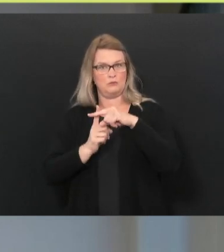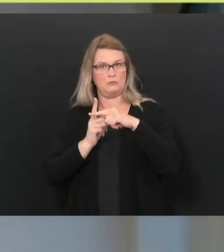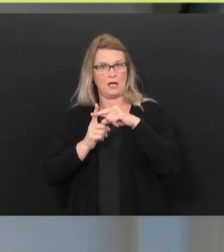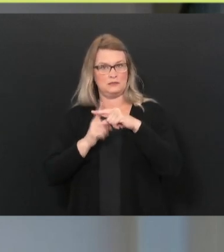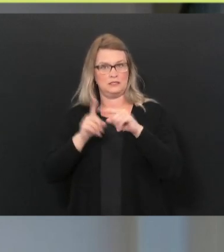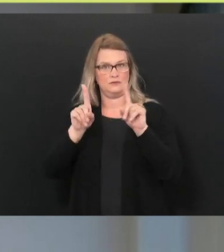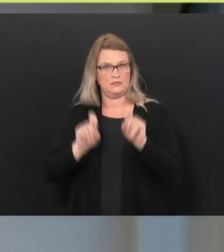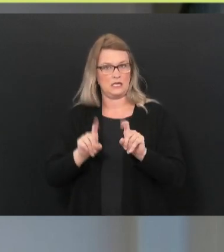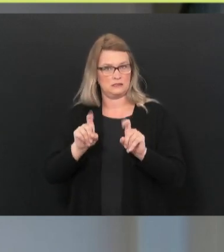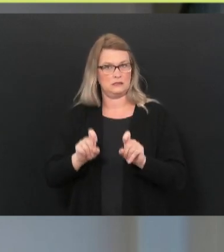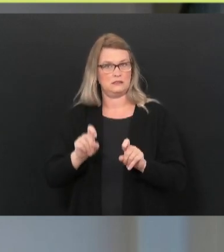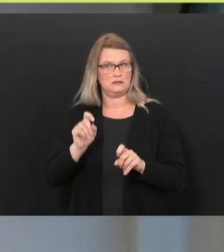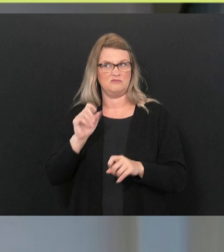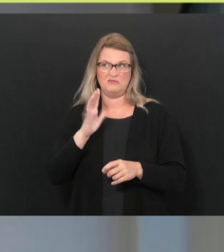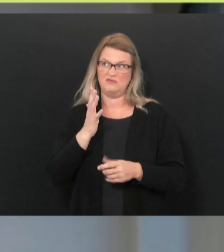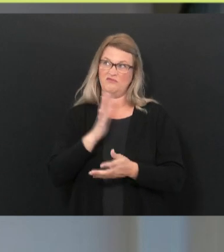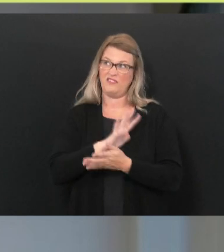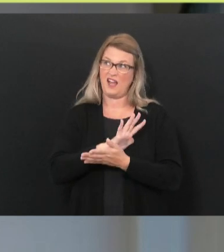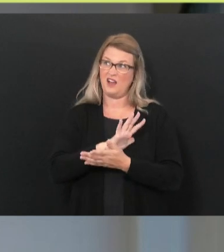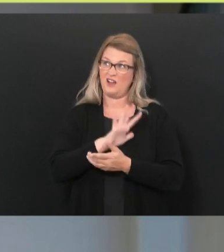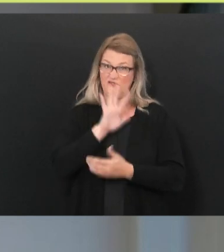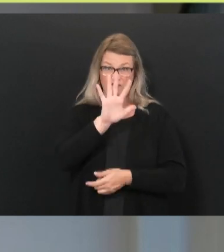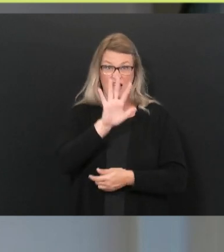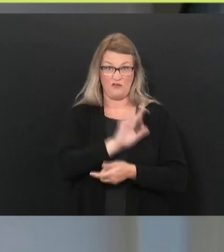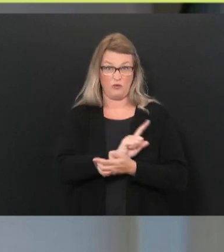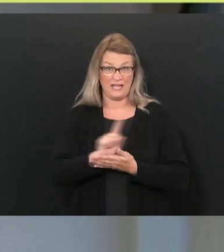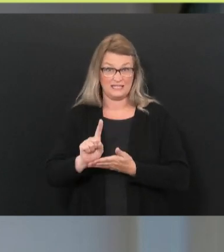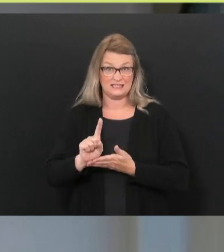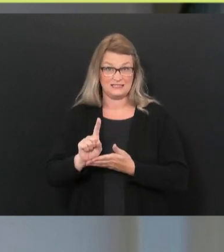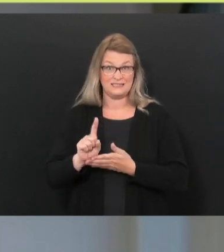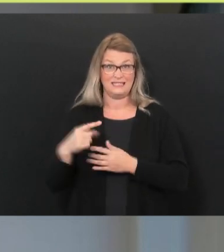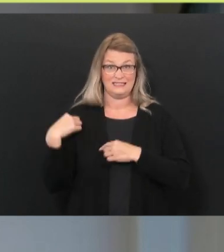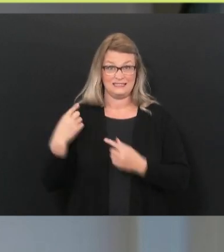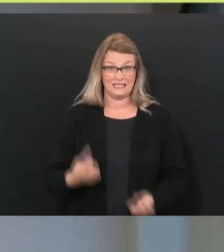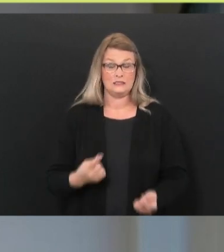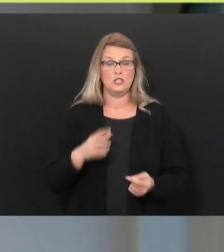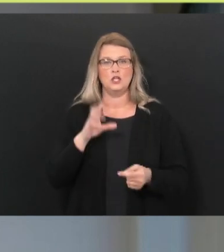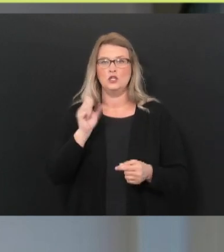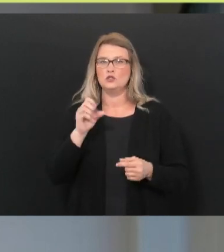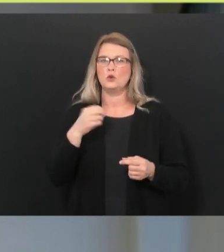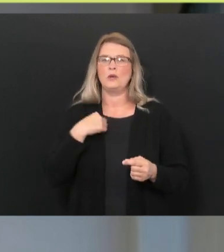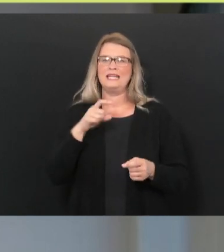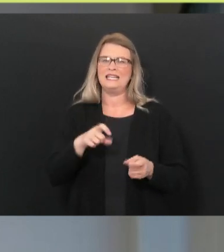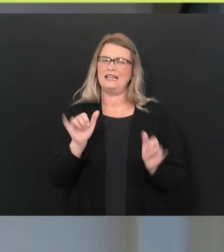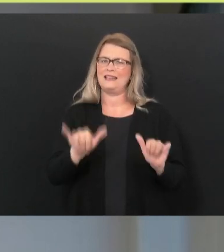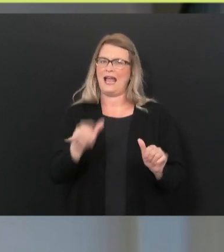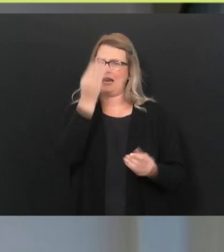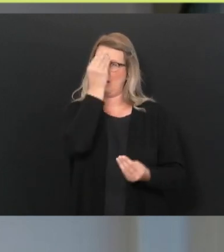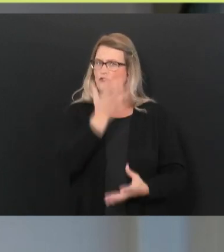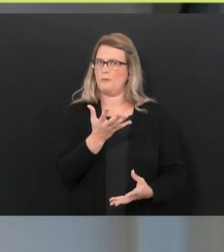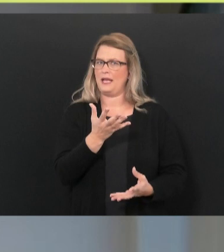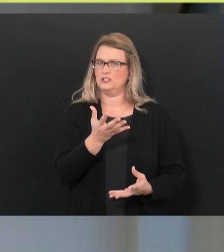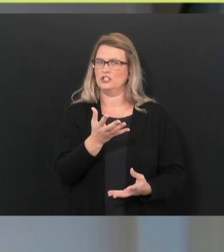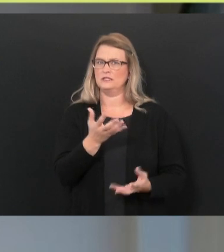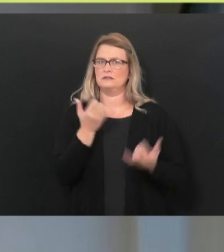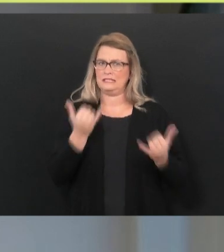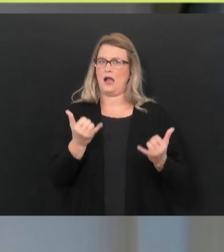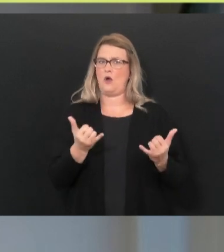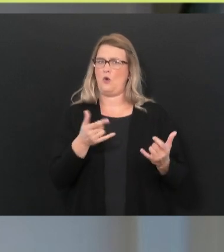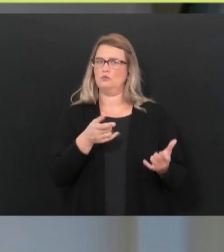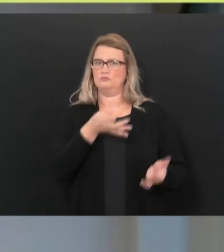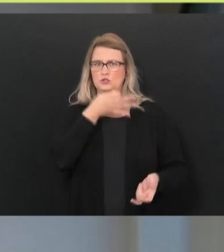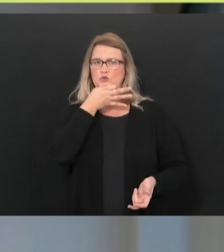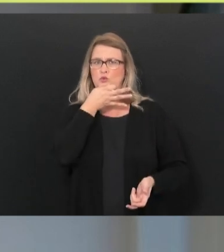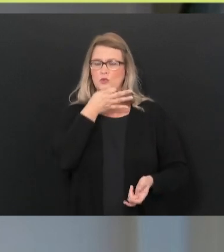5 weeks or so. We need to get that information sooner. pulling these folks in electronically will